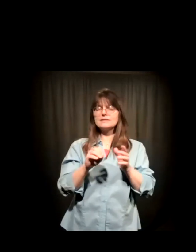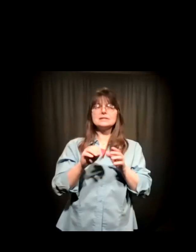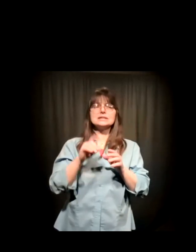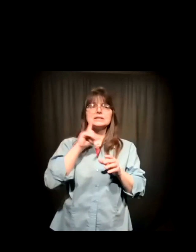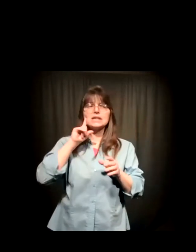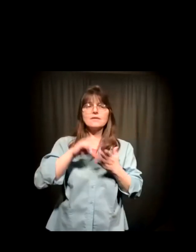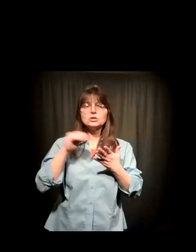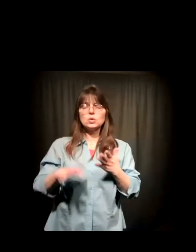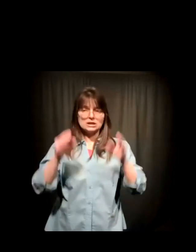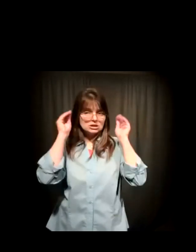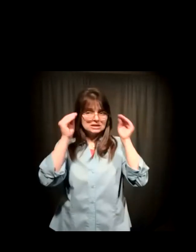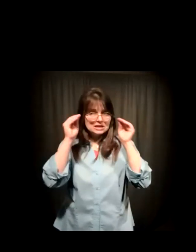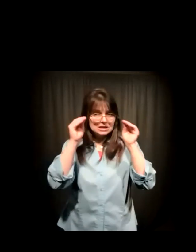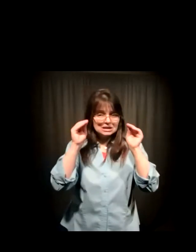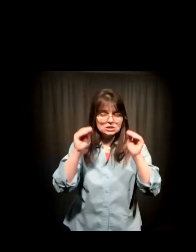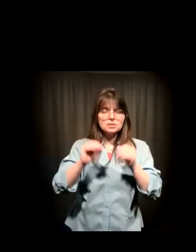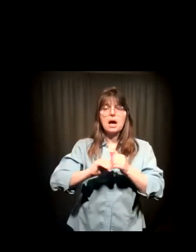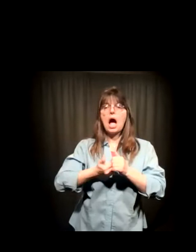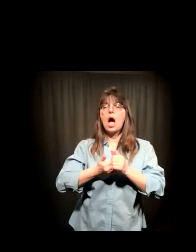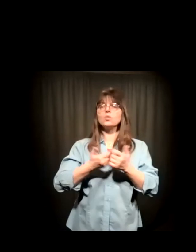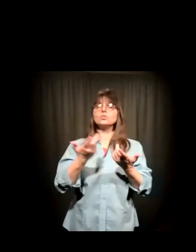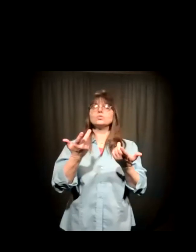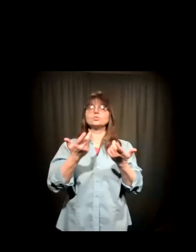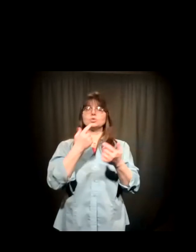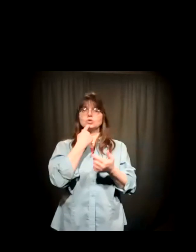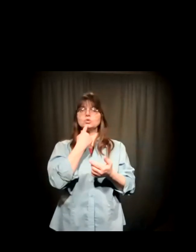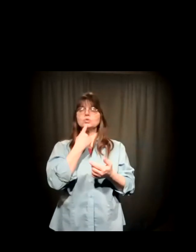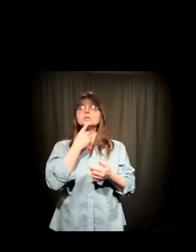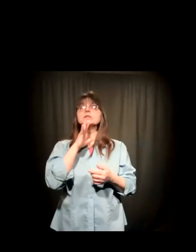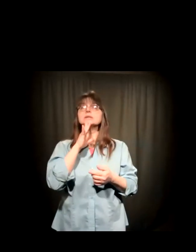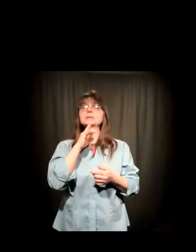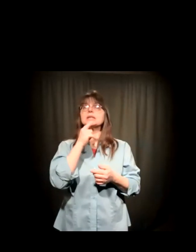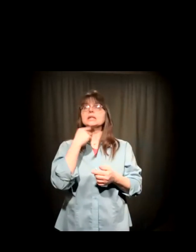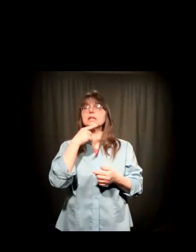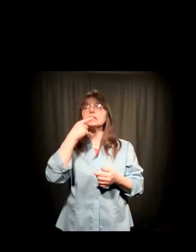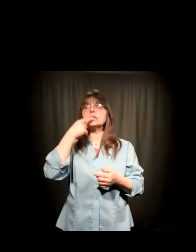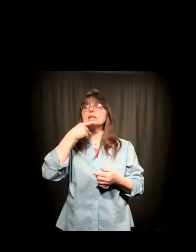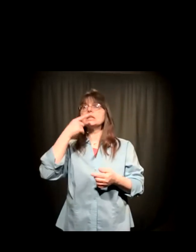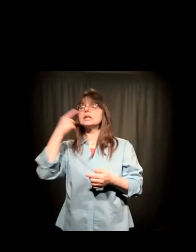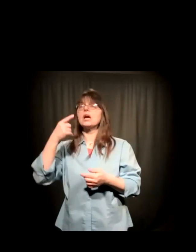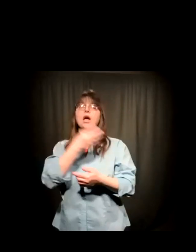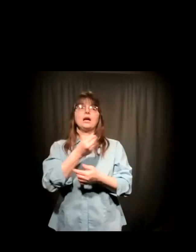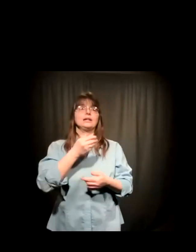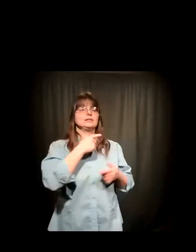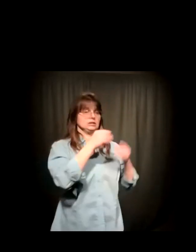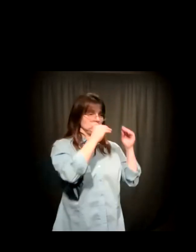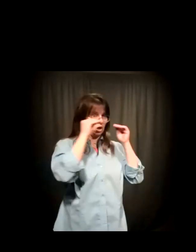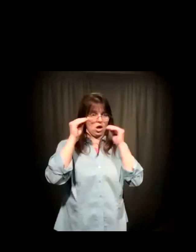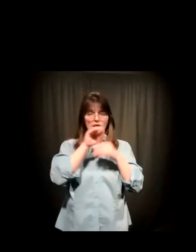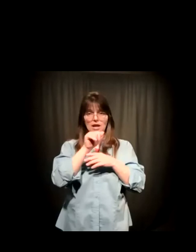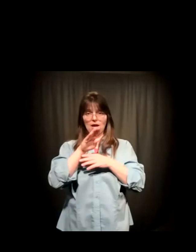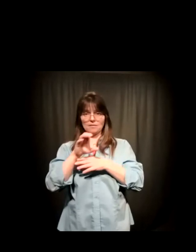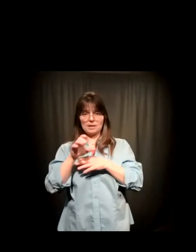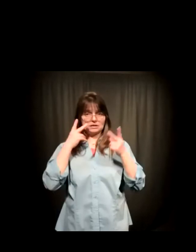conductor, he signaled for them to speak. He arced his hand across a crowd of students and sound rose from their throats,